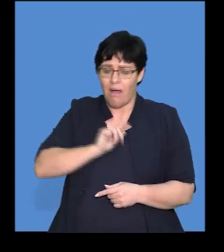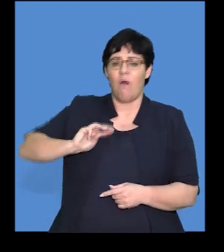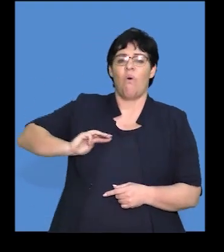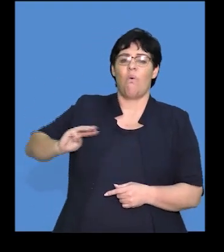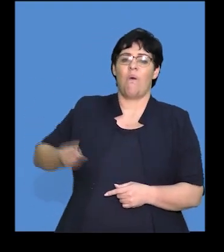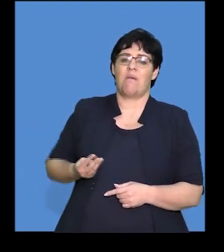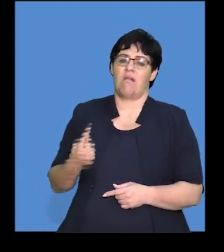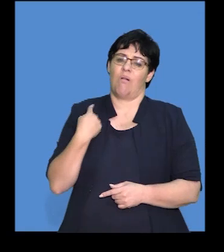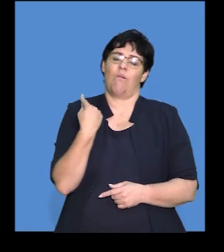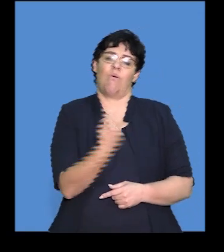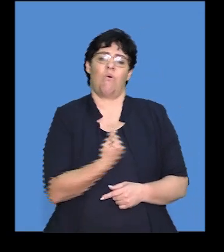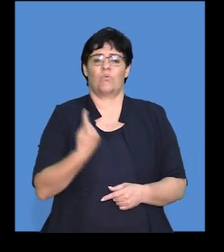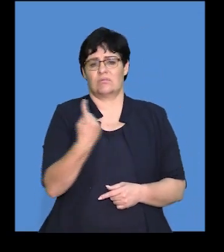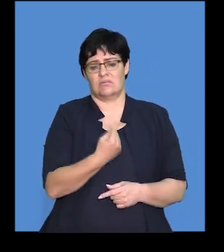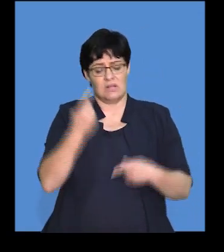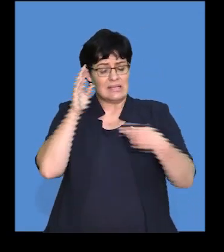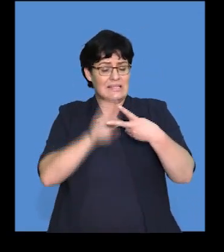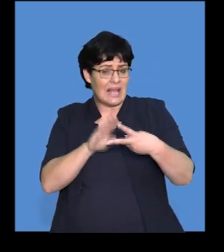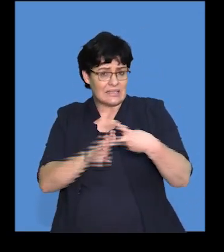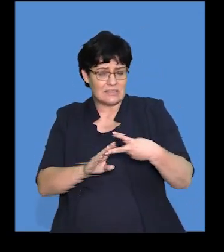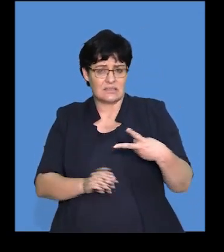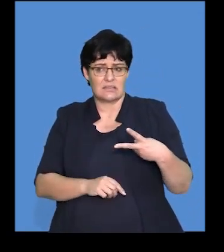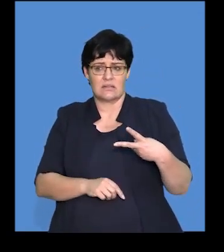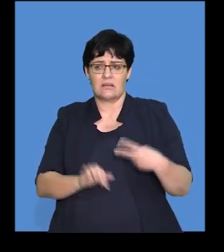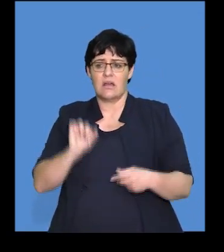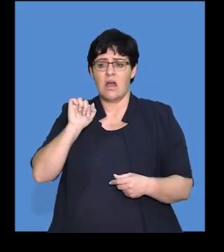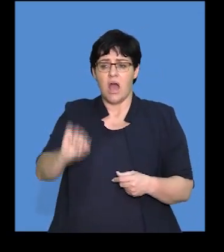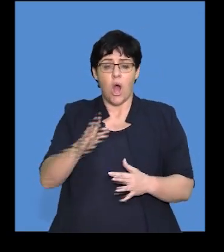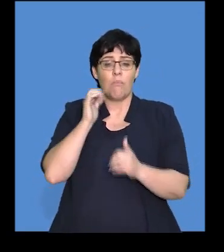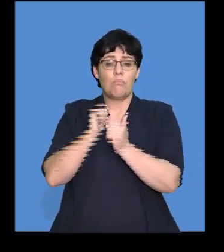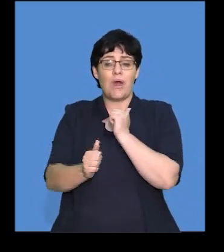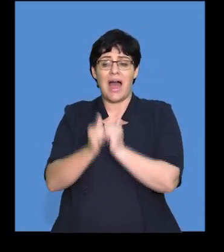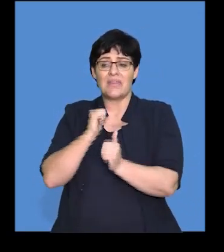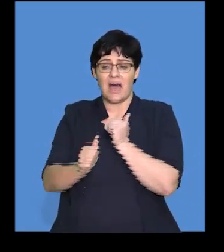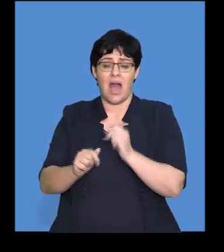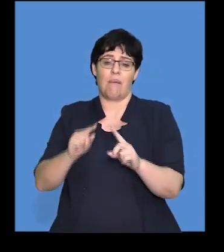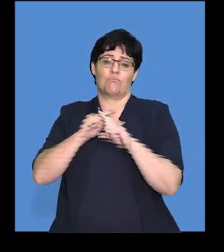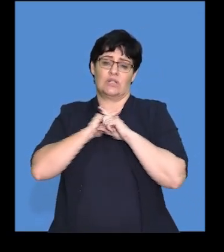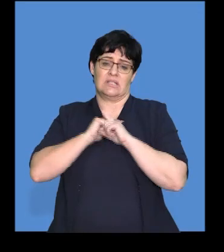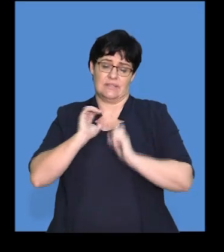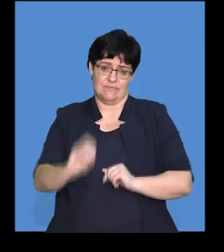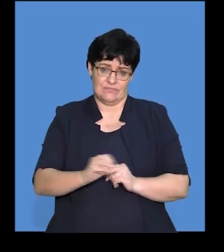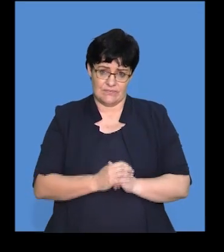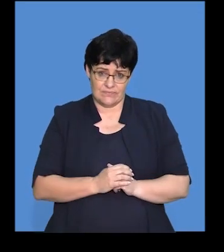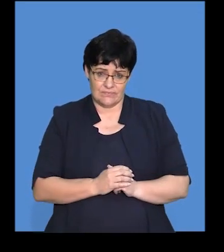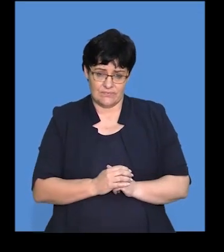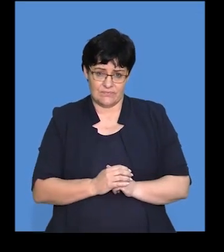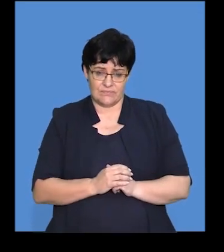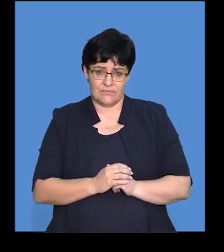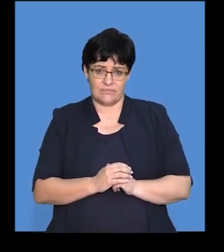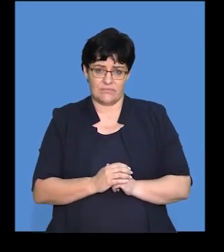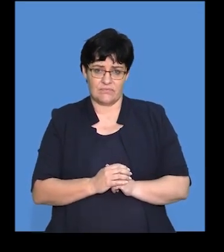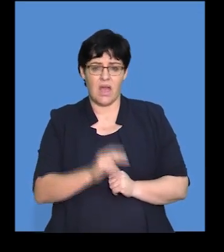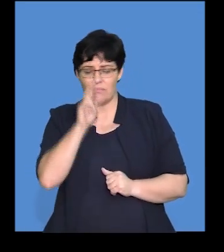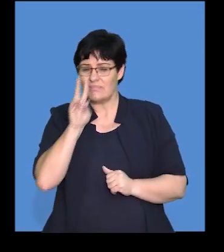is alone, and secondly, because her brother is a priest." I want you to